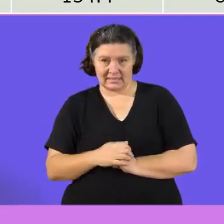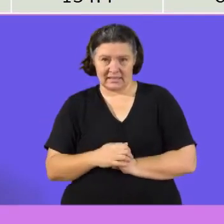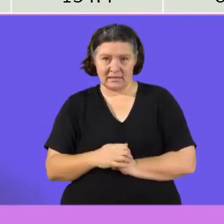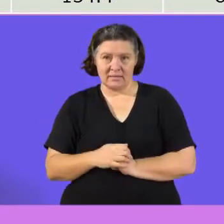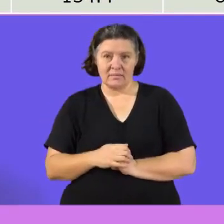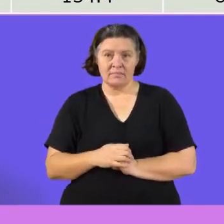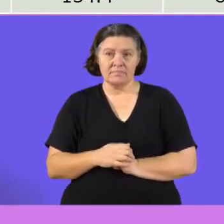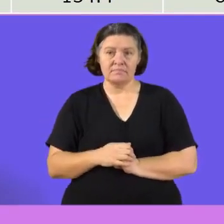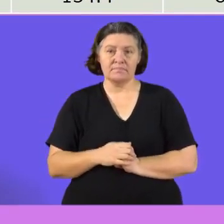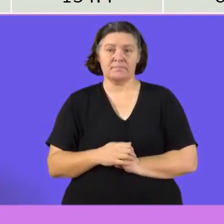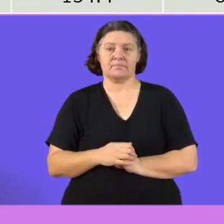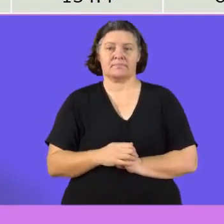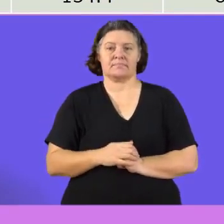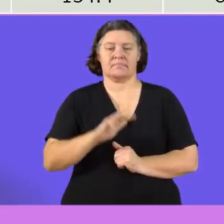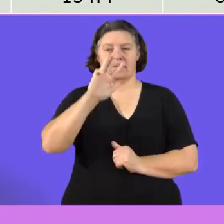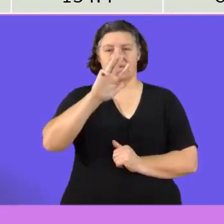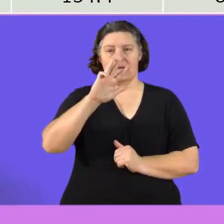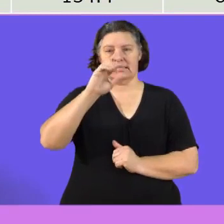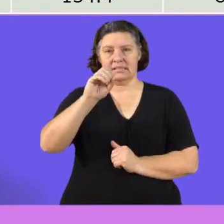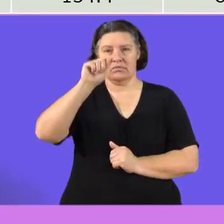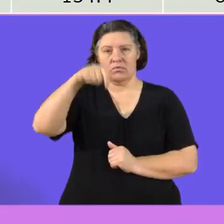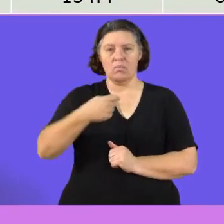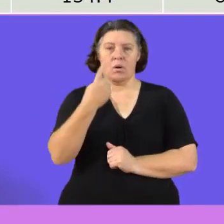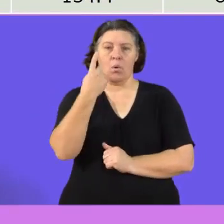90.1 cents per kilometer. Now I'm saying it's